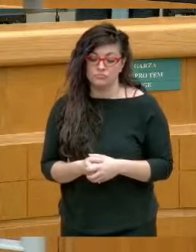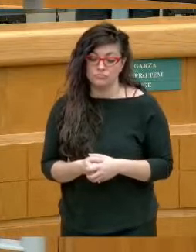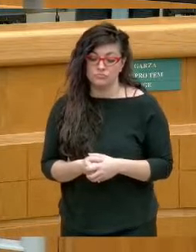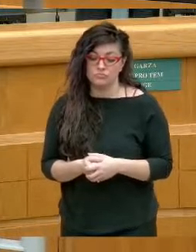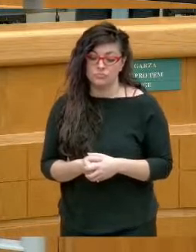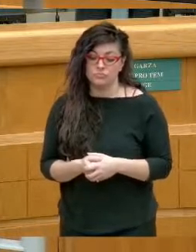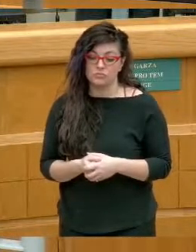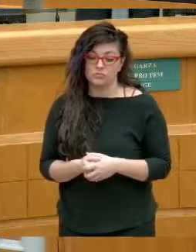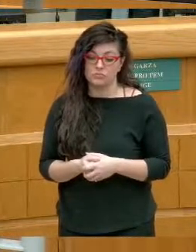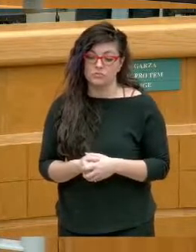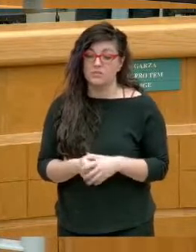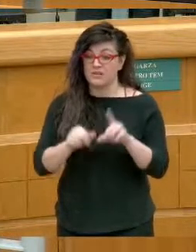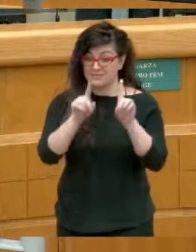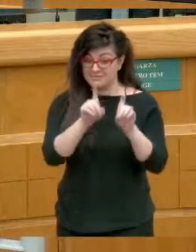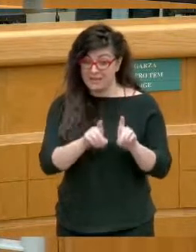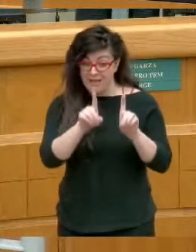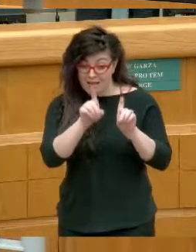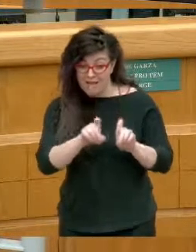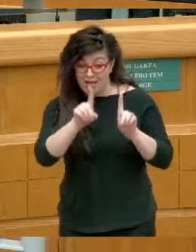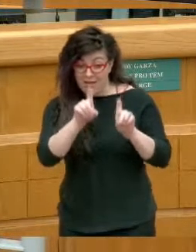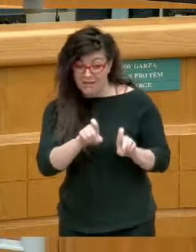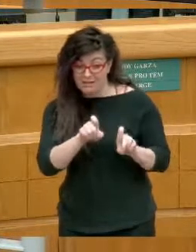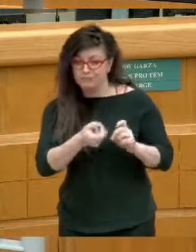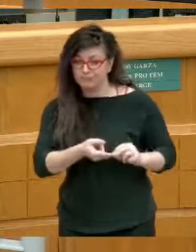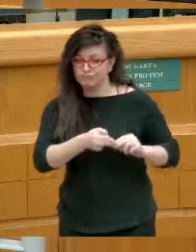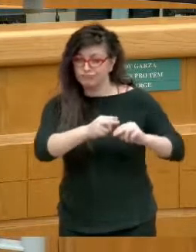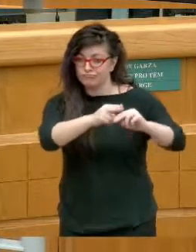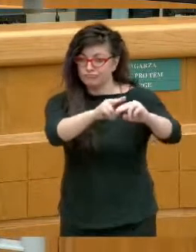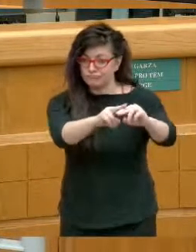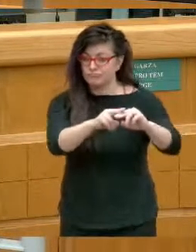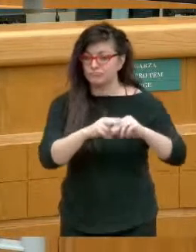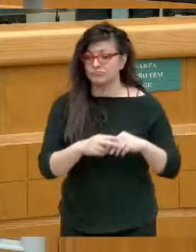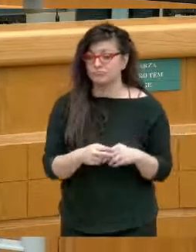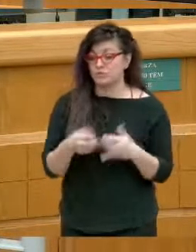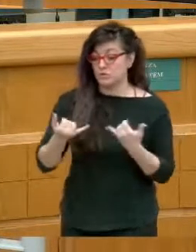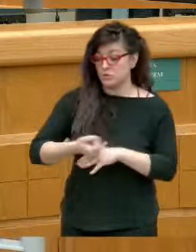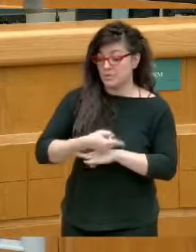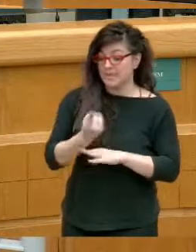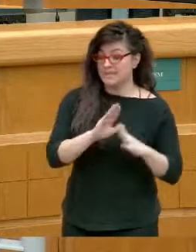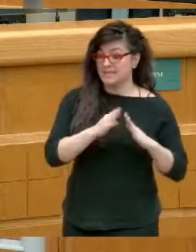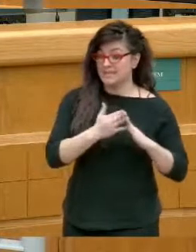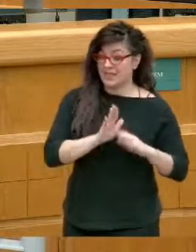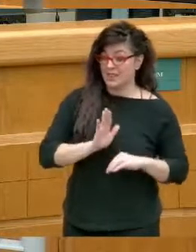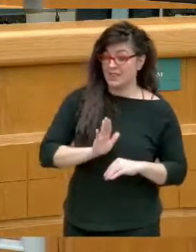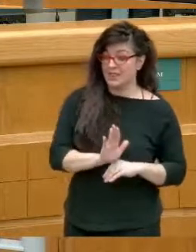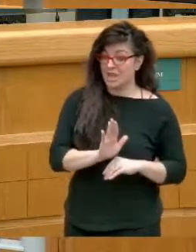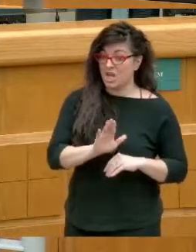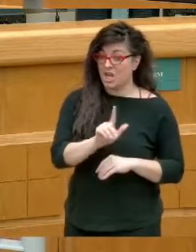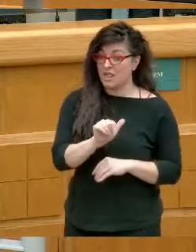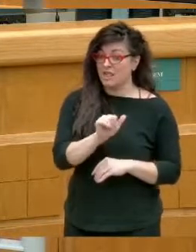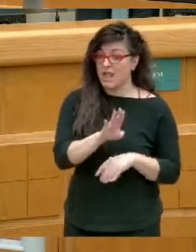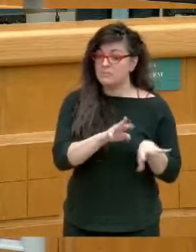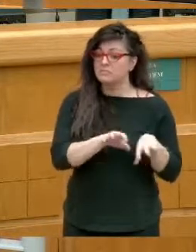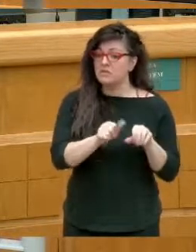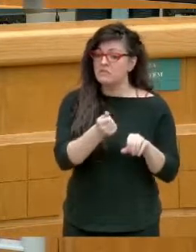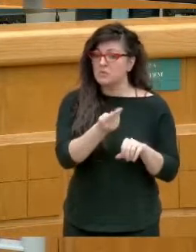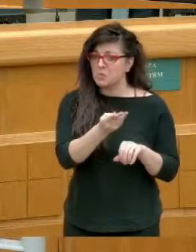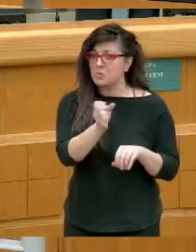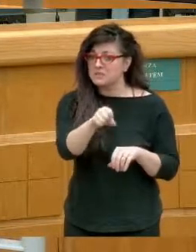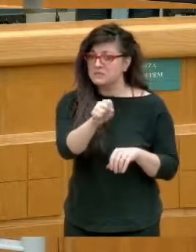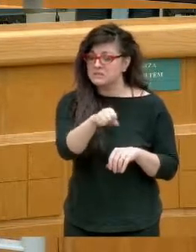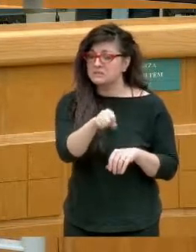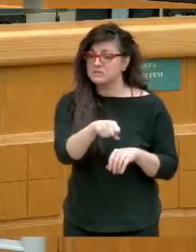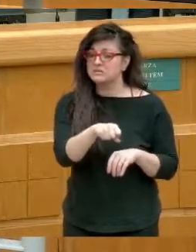The number of tests continue, and today the city's lab didn't do too many, but we did have some